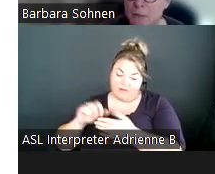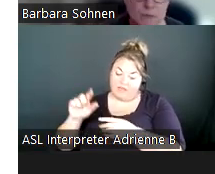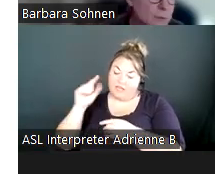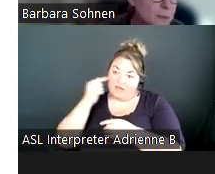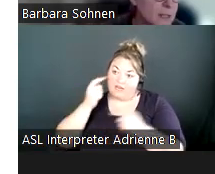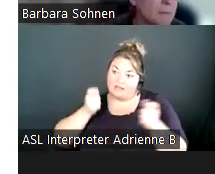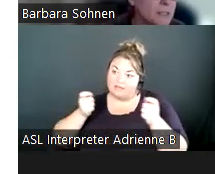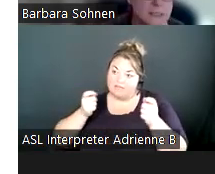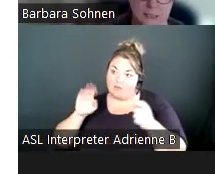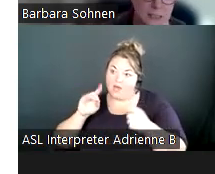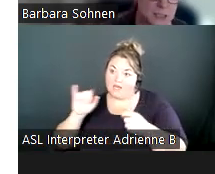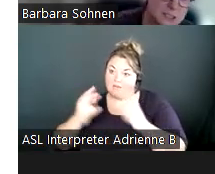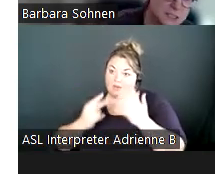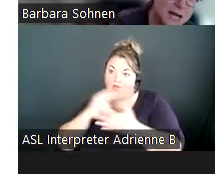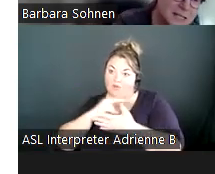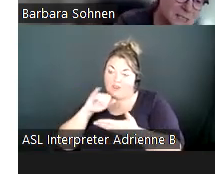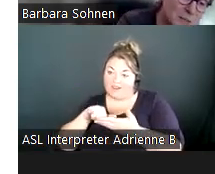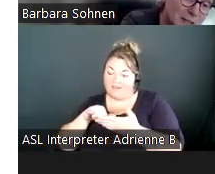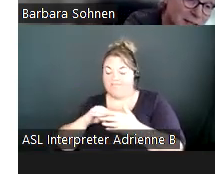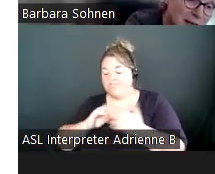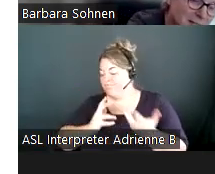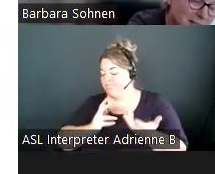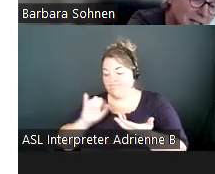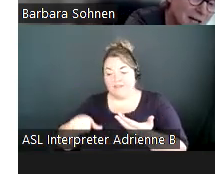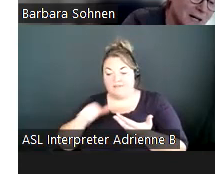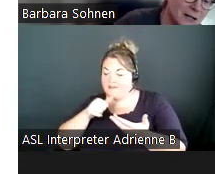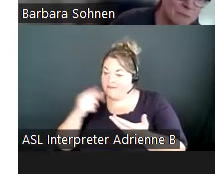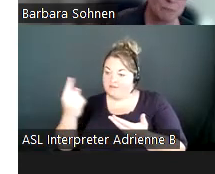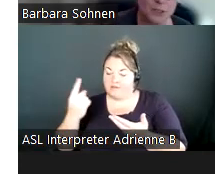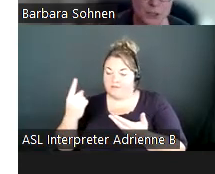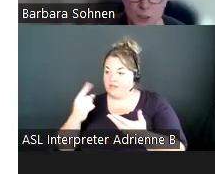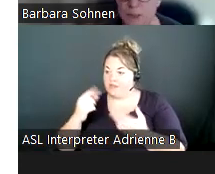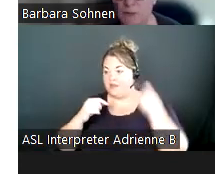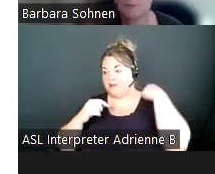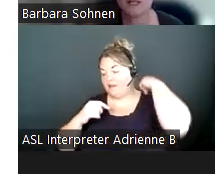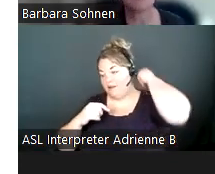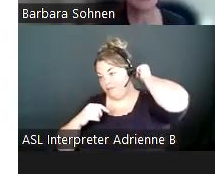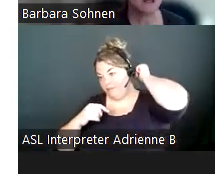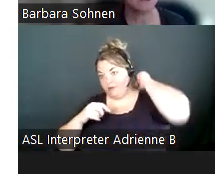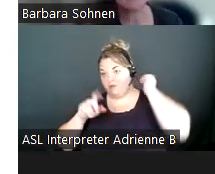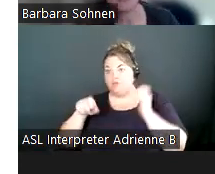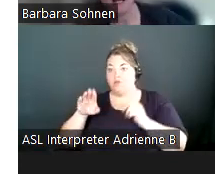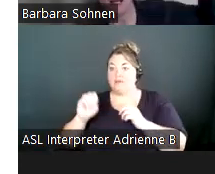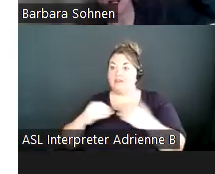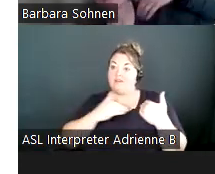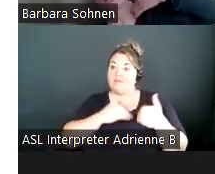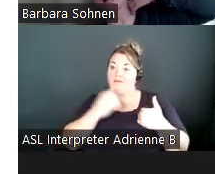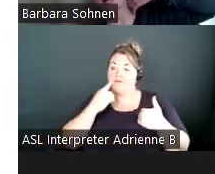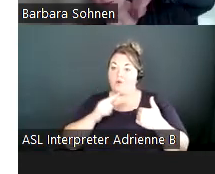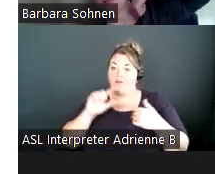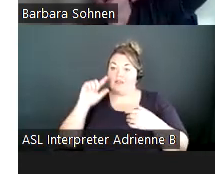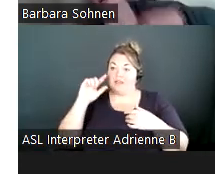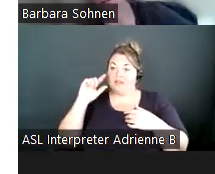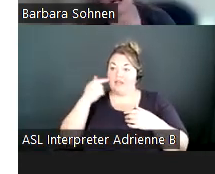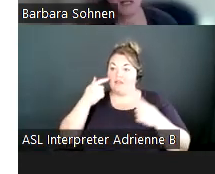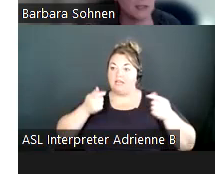be reviewing them. And it's just not something that should be the responsibility of a governing body,